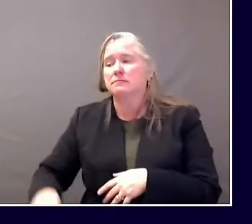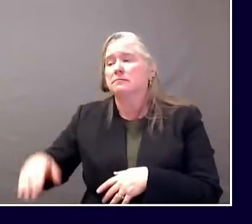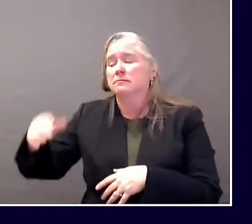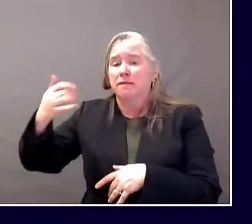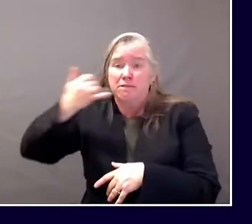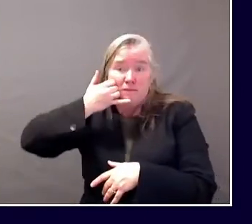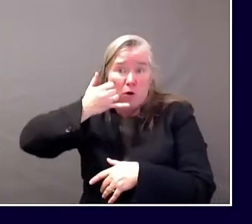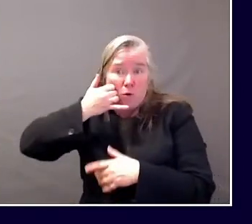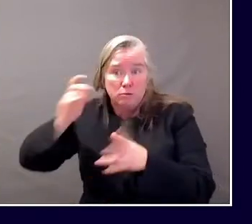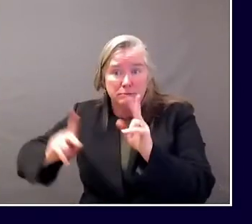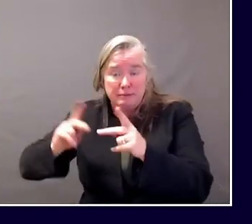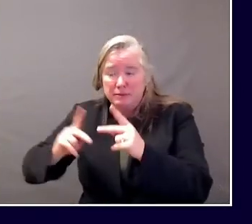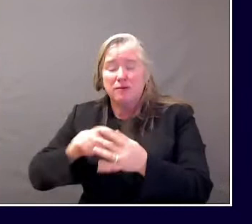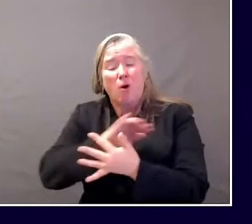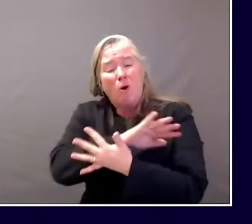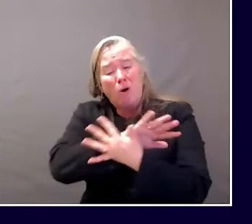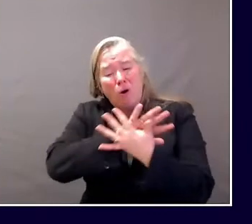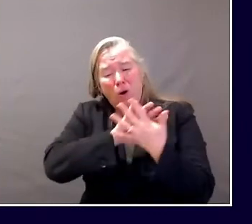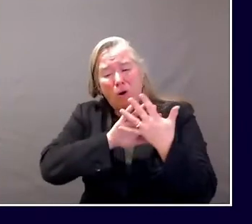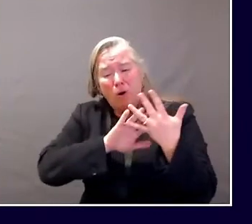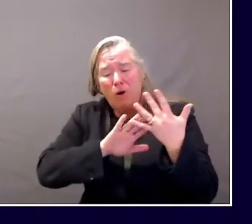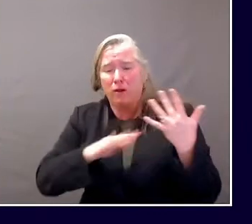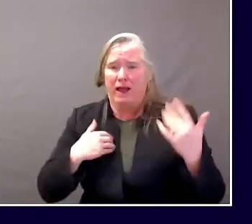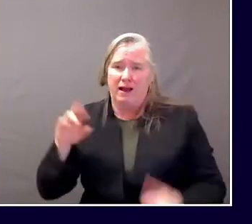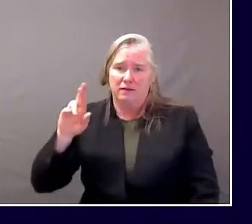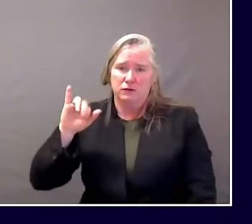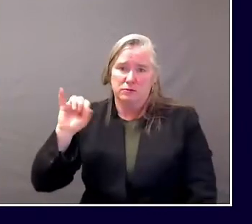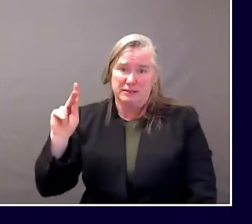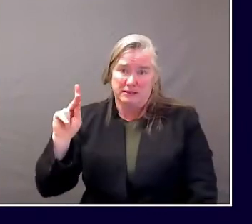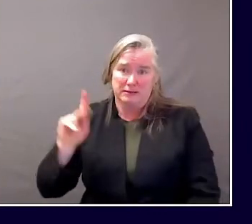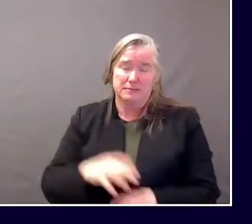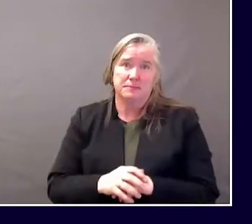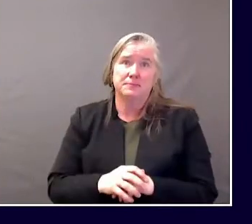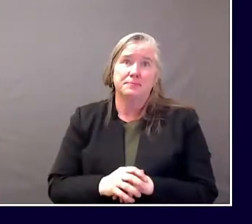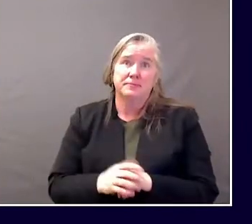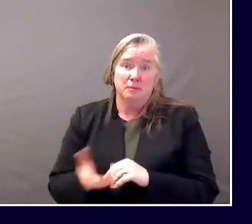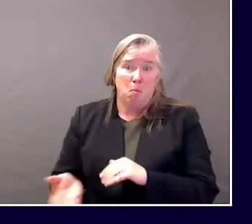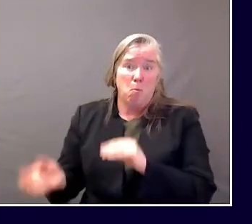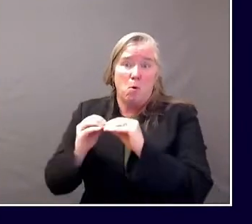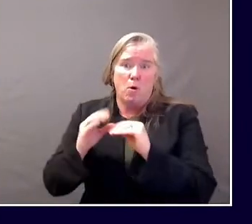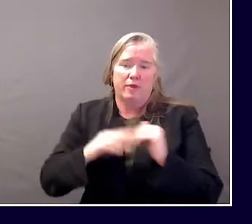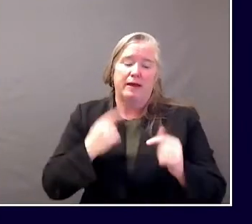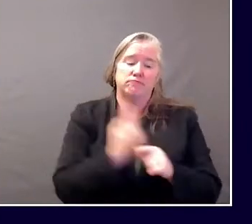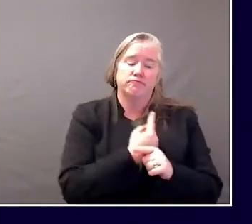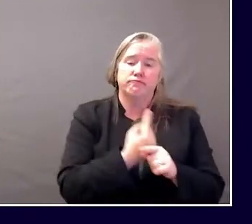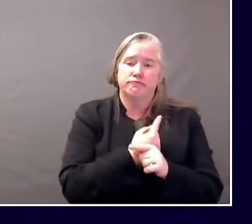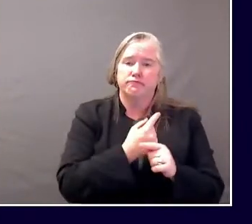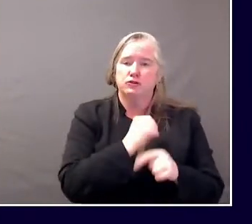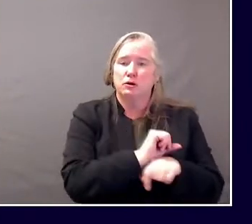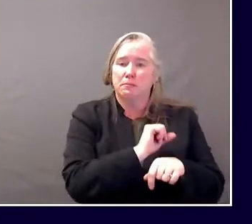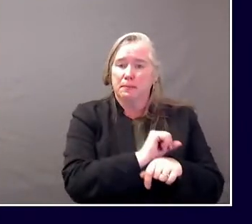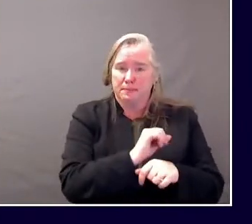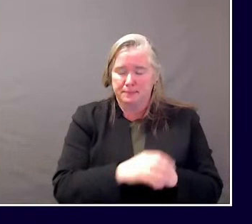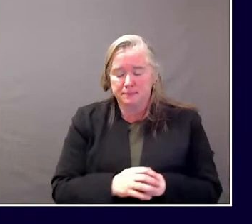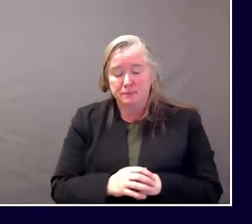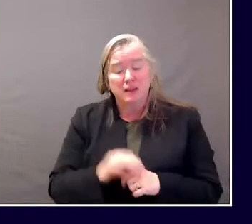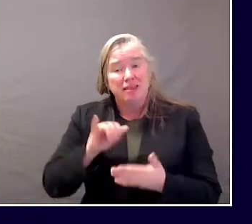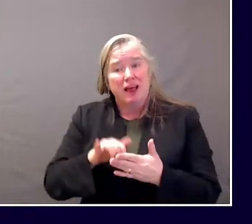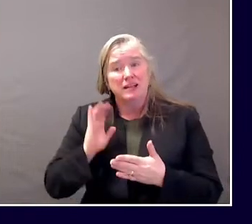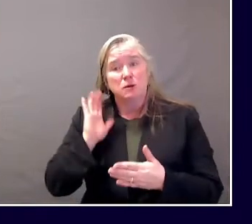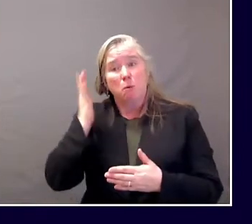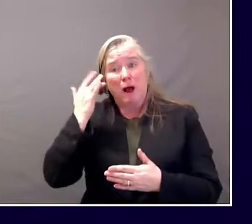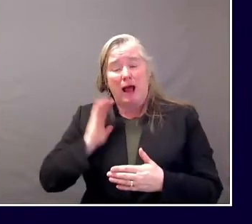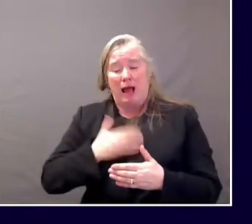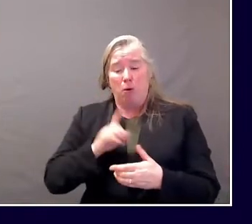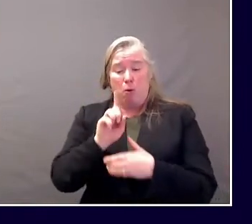in our conception of phase 1A for vaccination, we didn't just limit it to doctors and